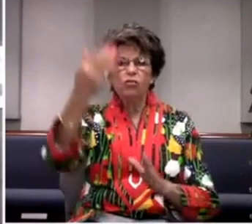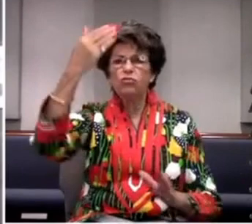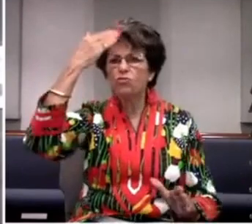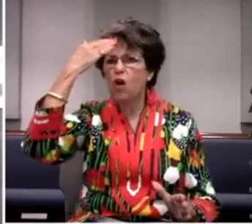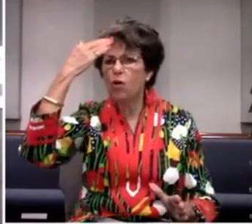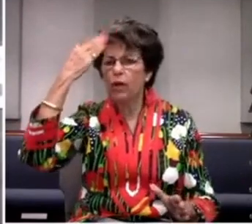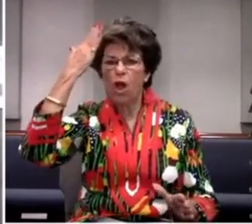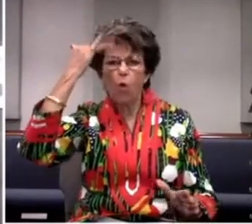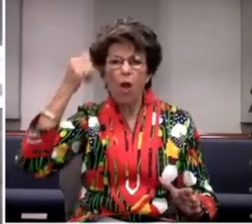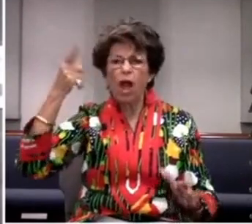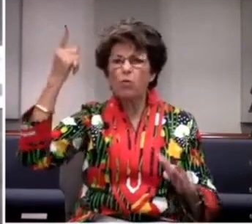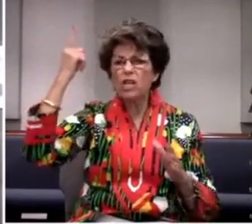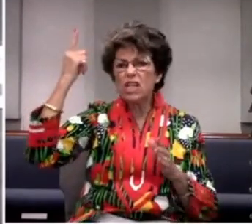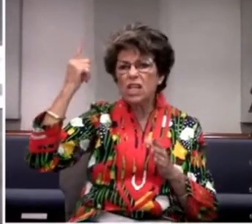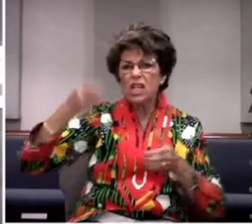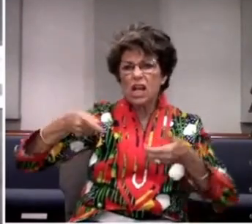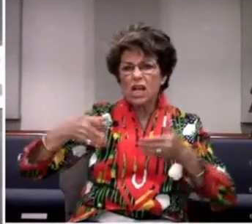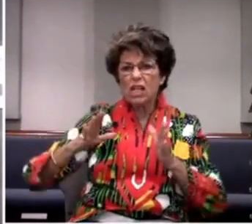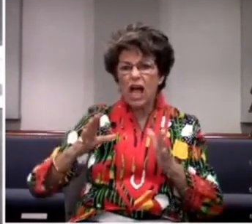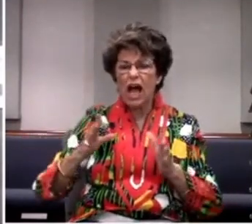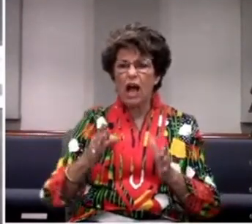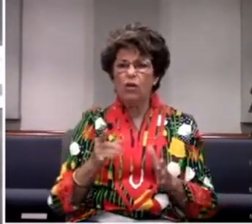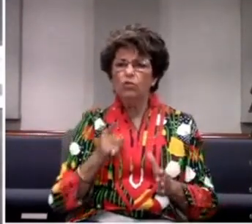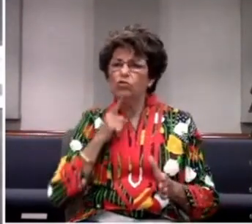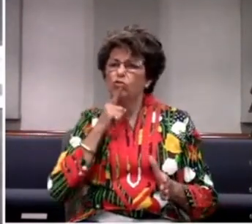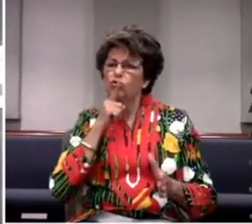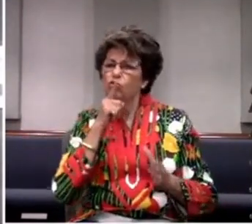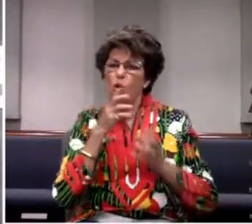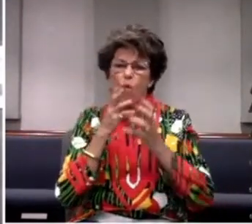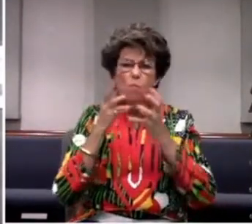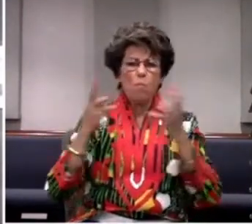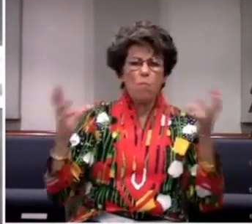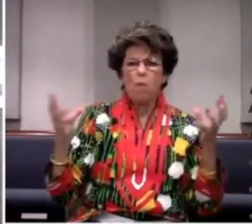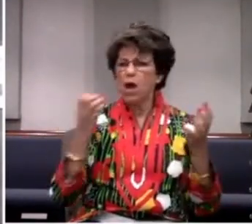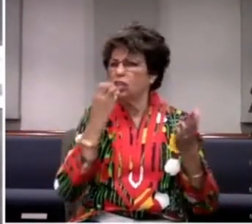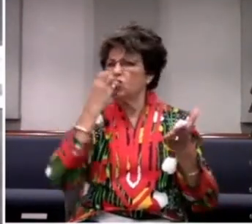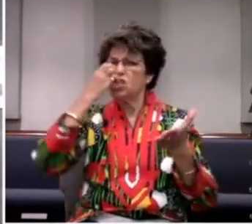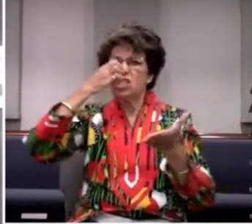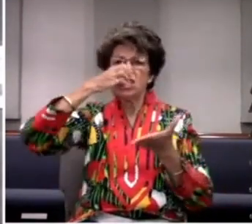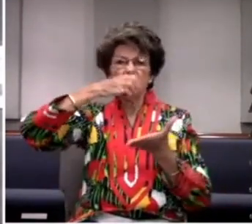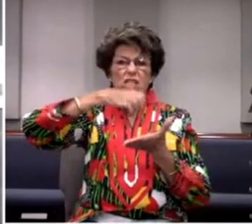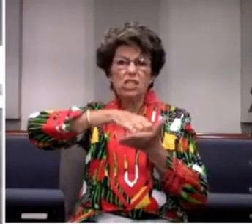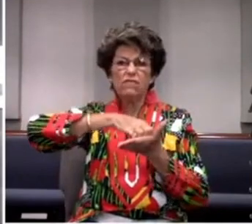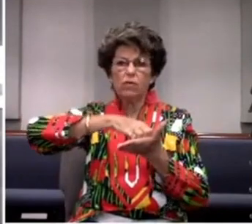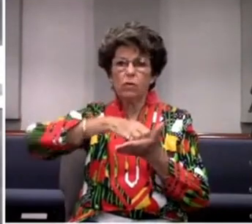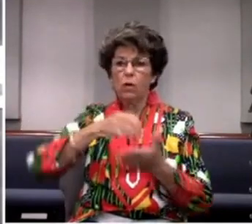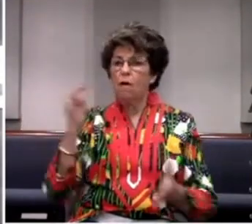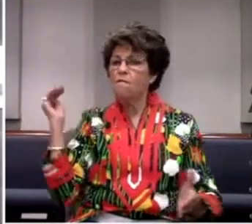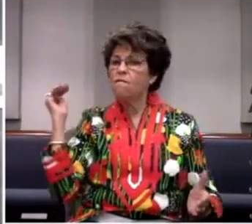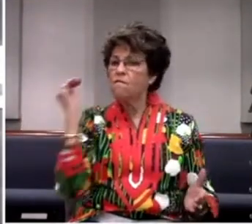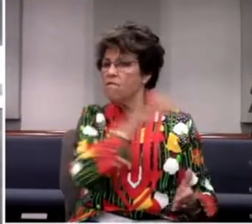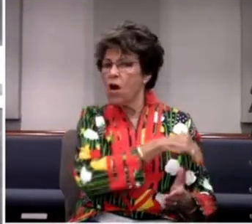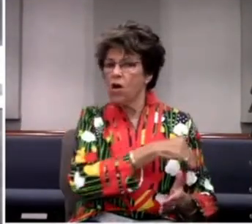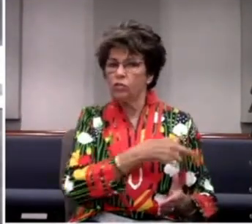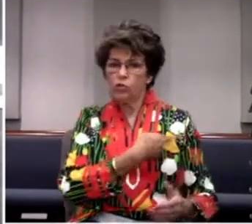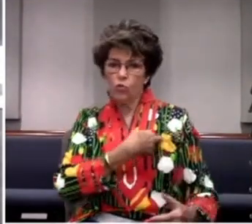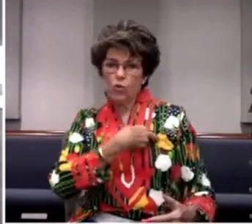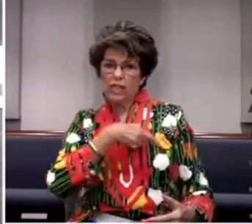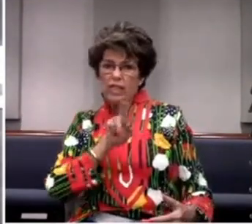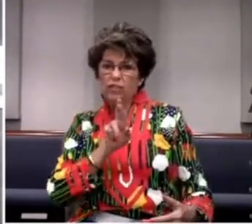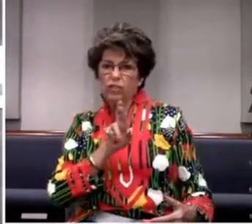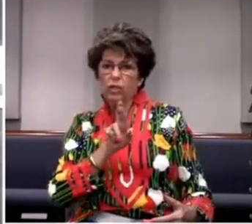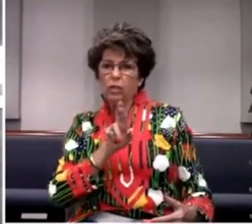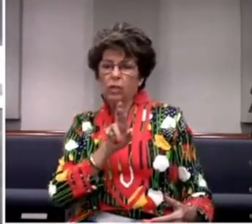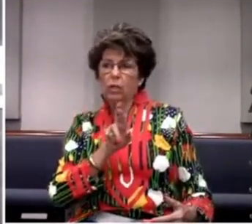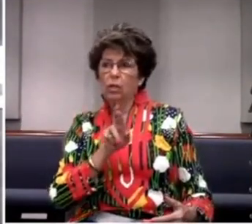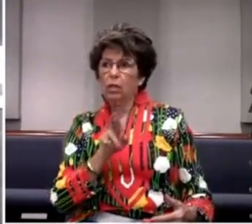why would he allow such evil? False religions want to take this understanding